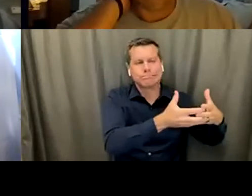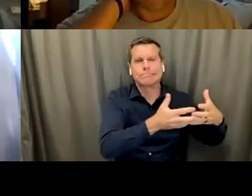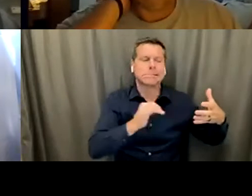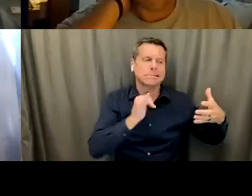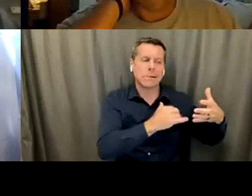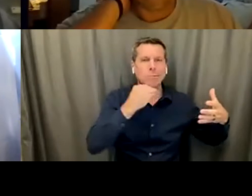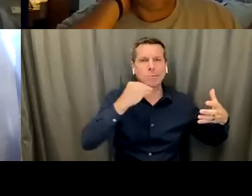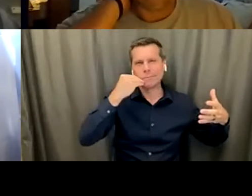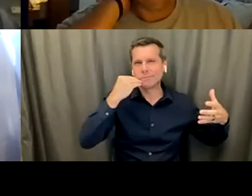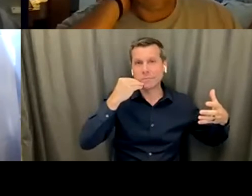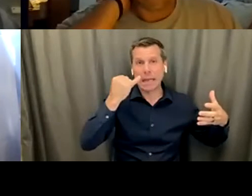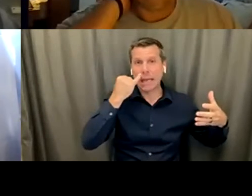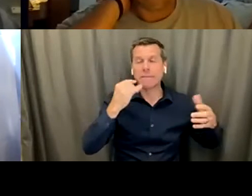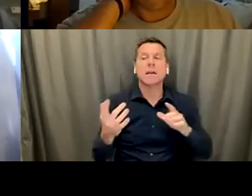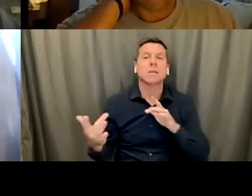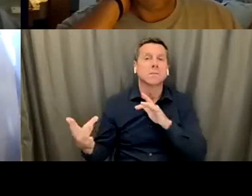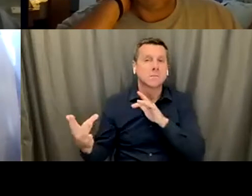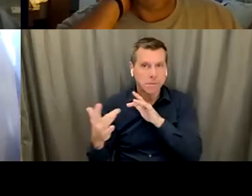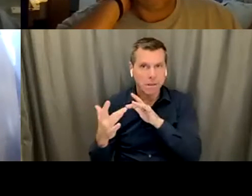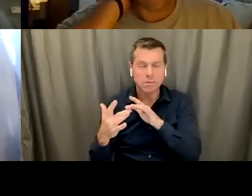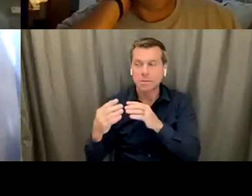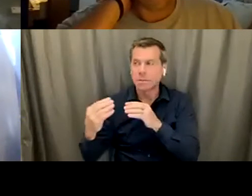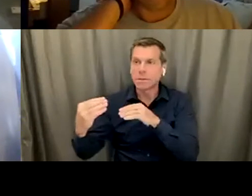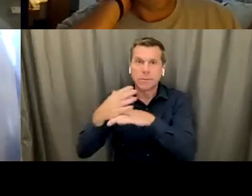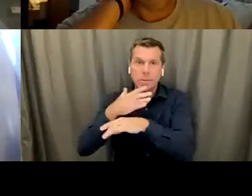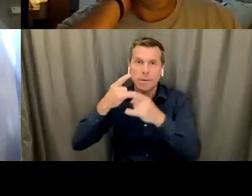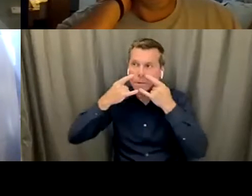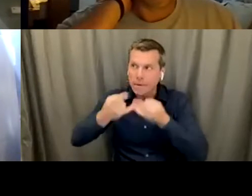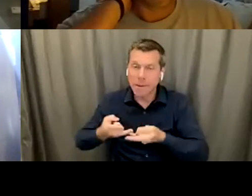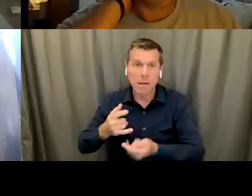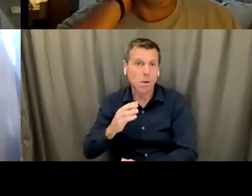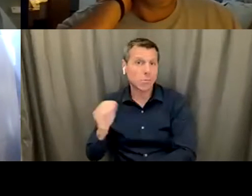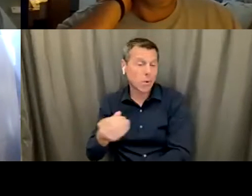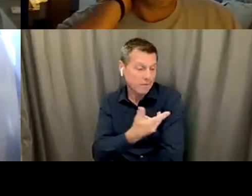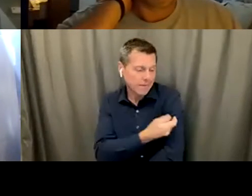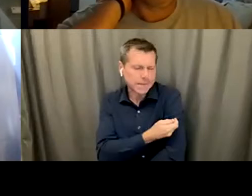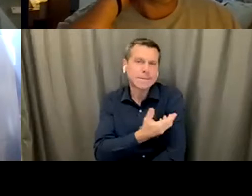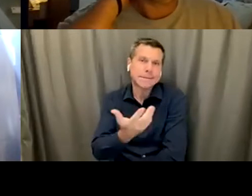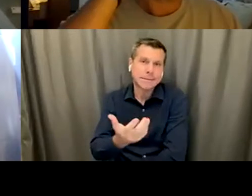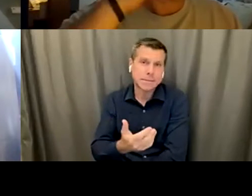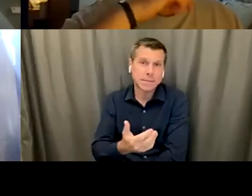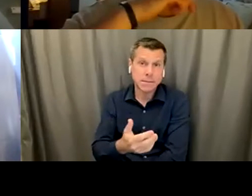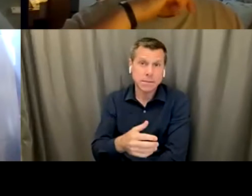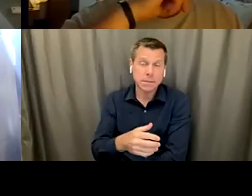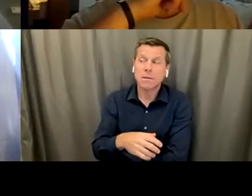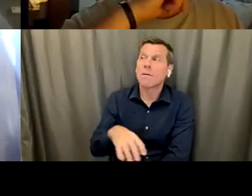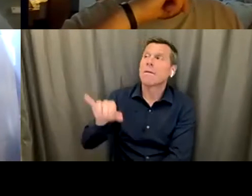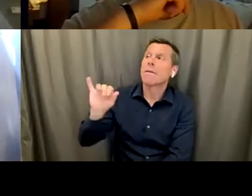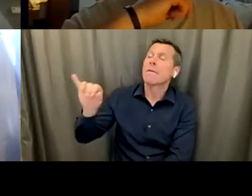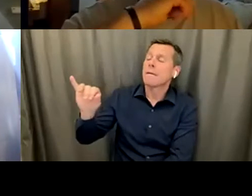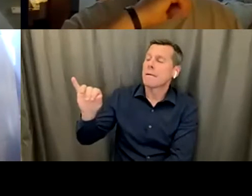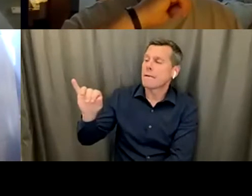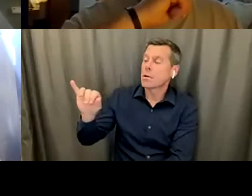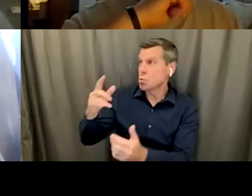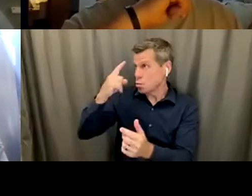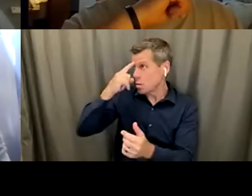proximity, and only if they were unvaccinated. So would you recommend assigned seating in the interim time